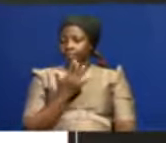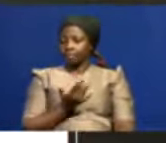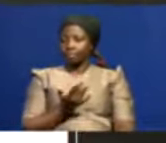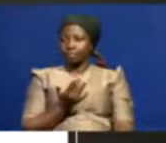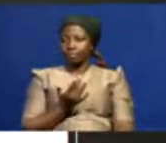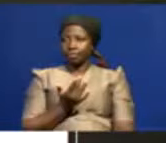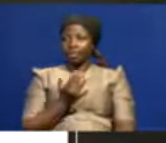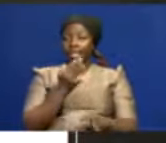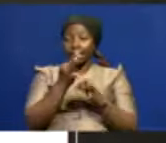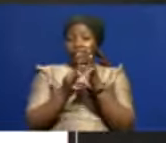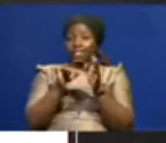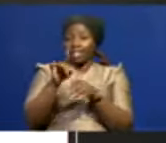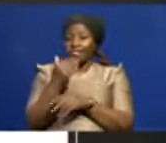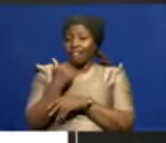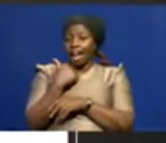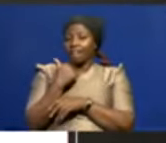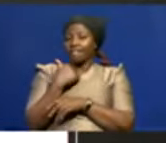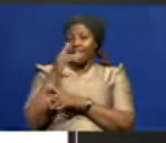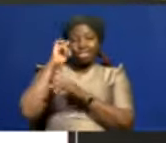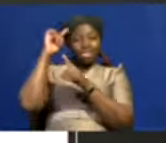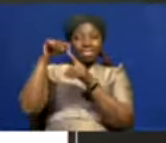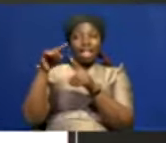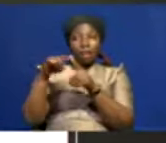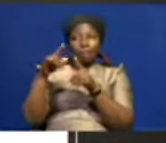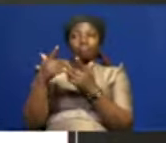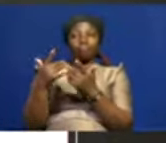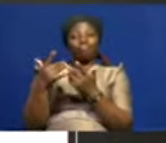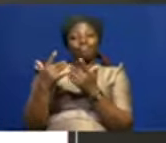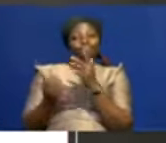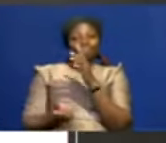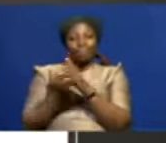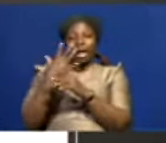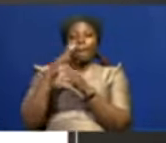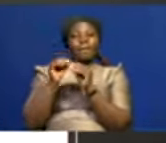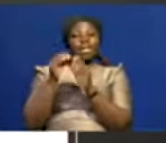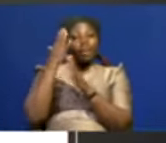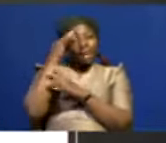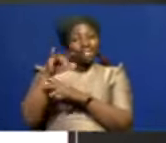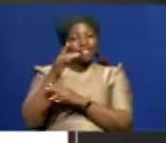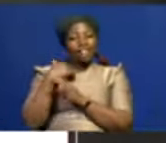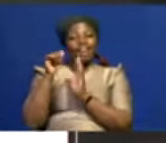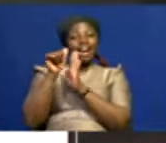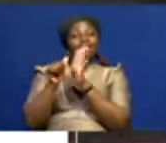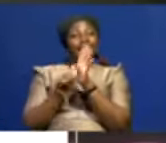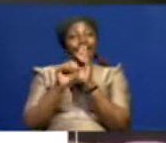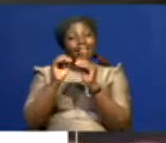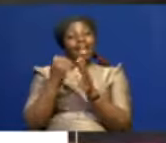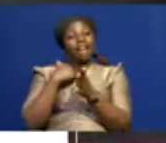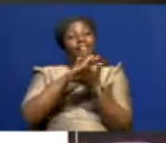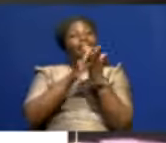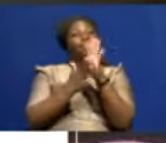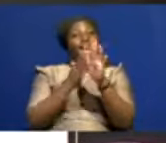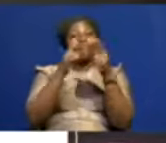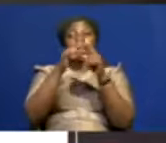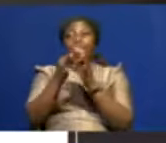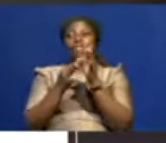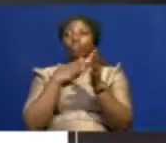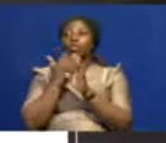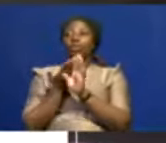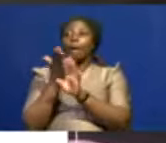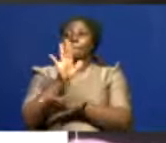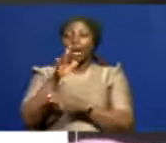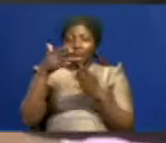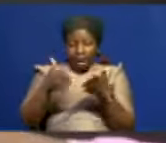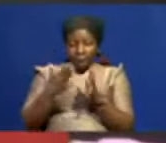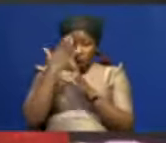Kama ana hila ya kutibua mikutano kwa sababu ana agenda hana lolote. But if you want to come back here kwa sababu ya kuharibu